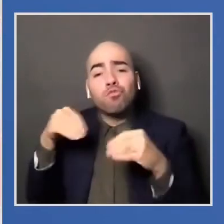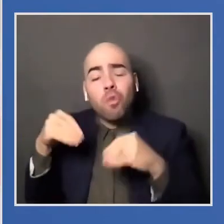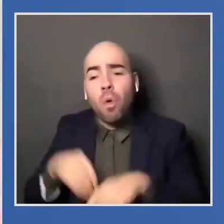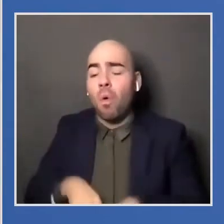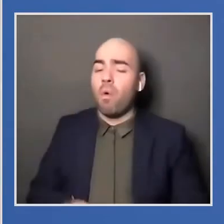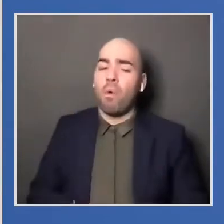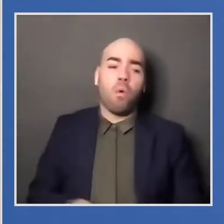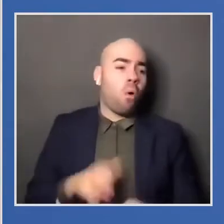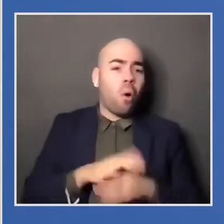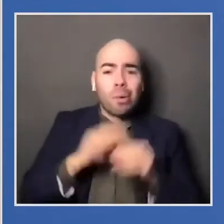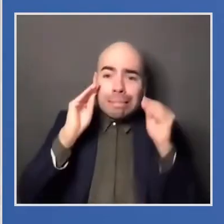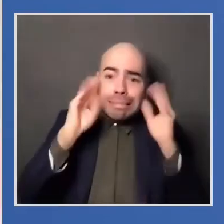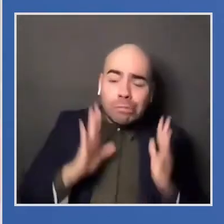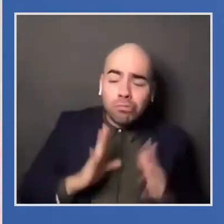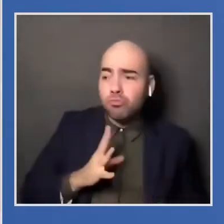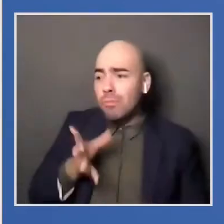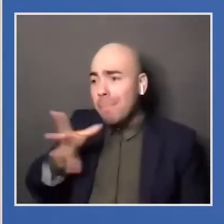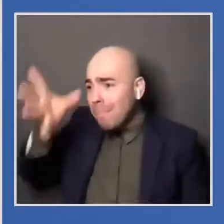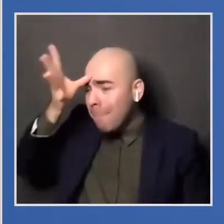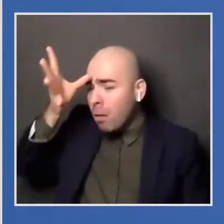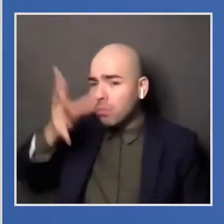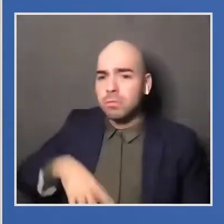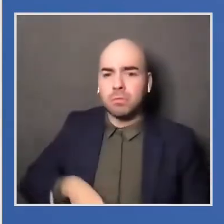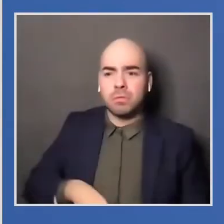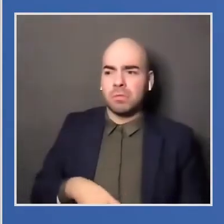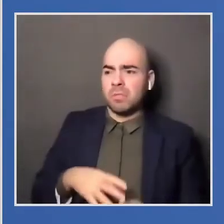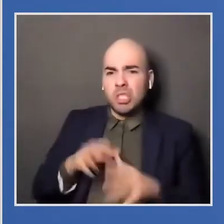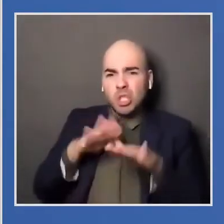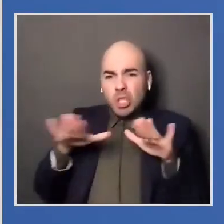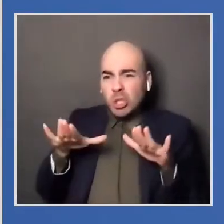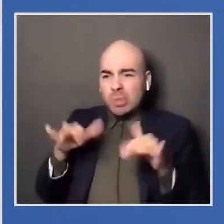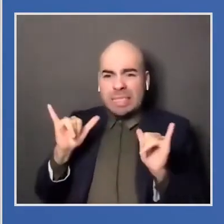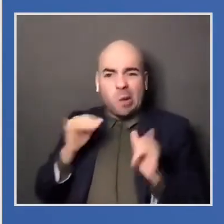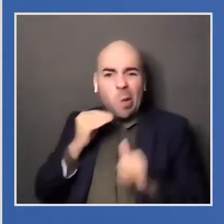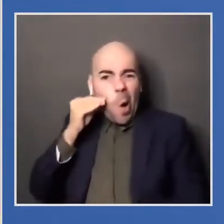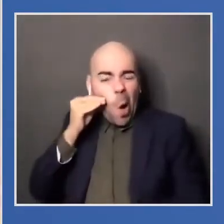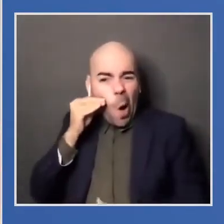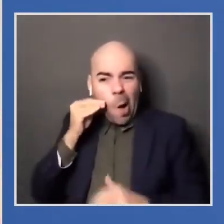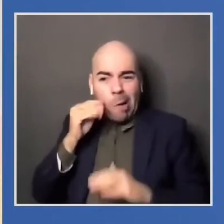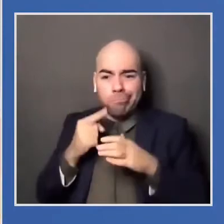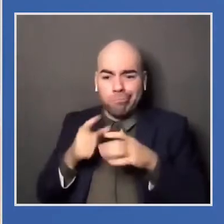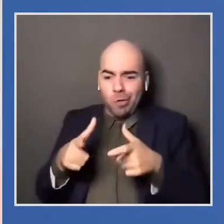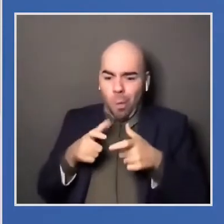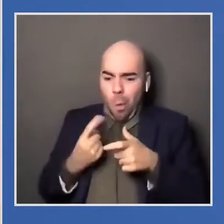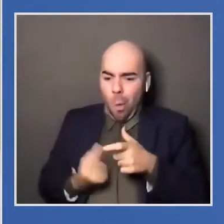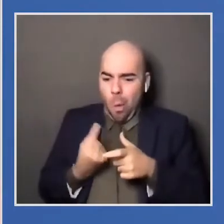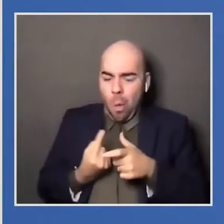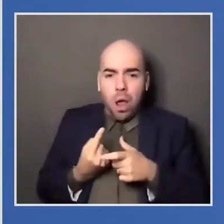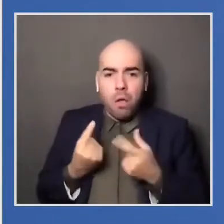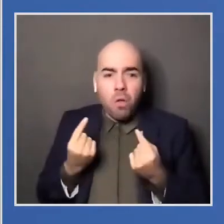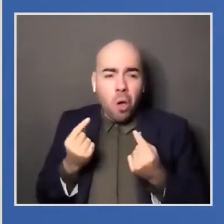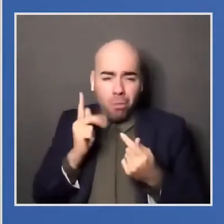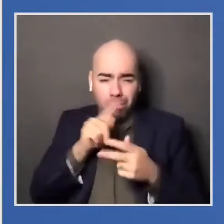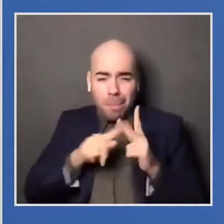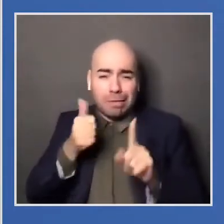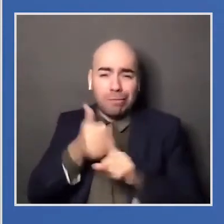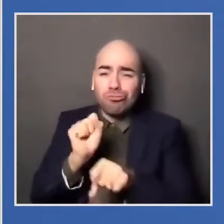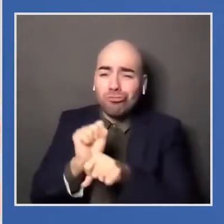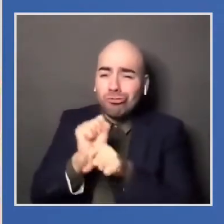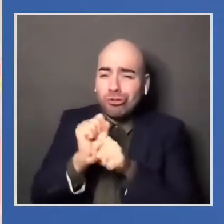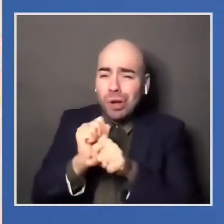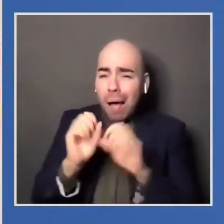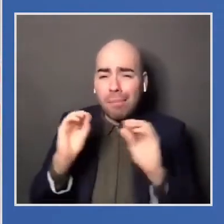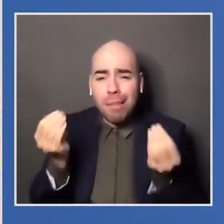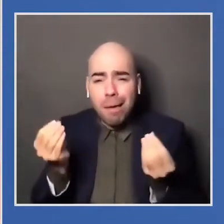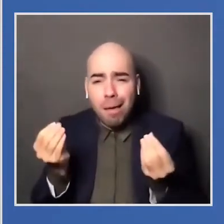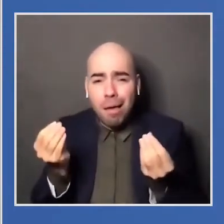parents, with their kids home from school. Think about all those who've lost their jobs. Think about all those who have been